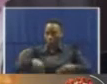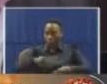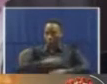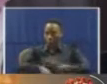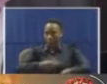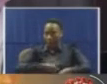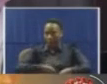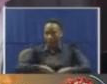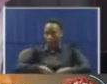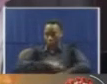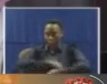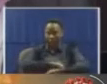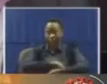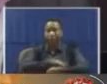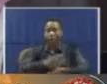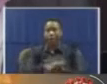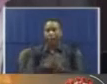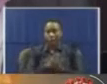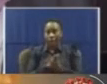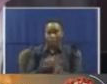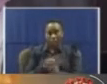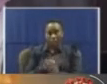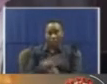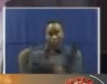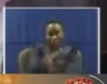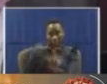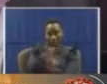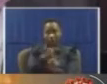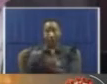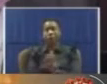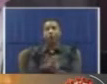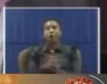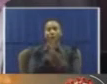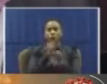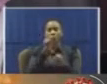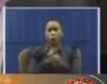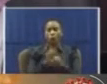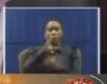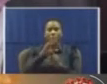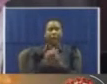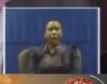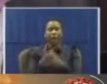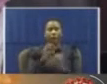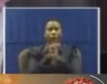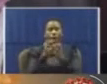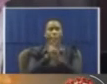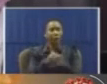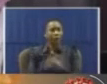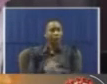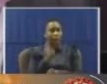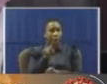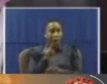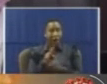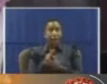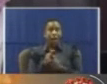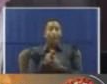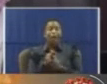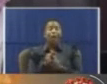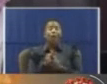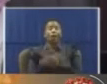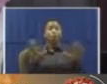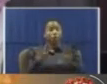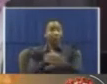tortured even, to ensure that she does not talk about what has happened on the farm? We want to know. While I know that justice must take